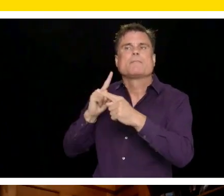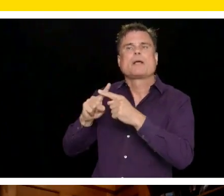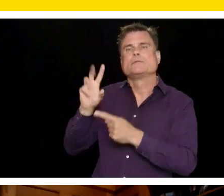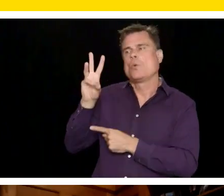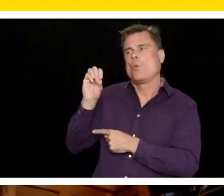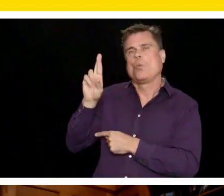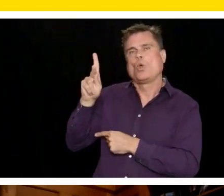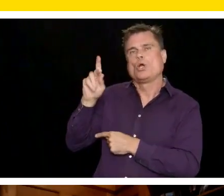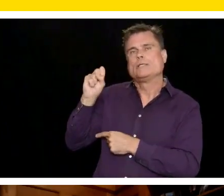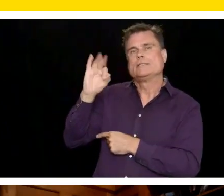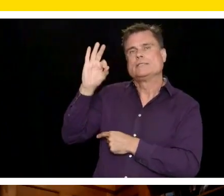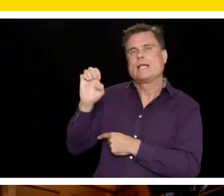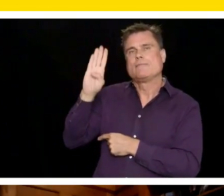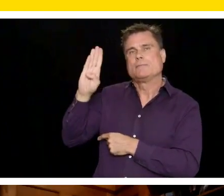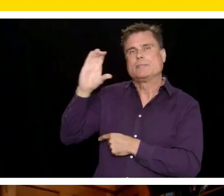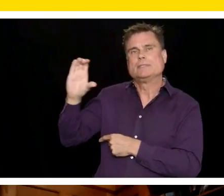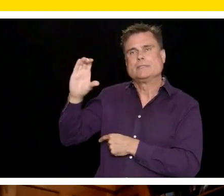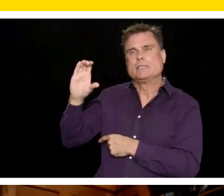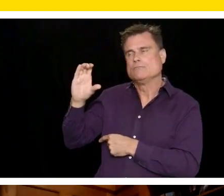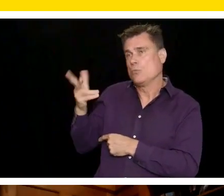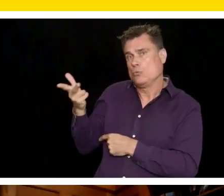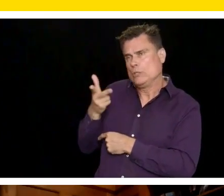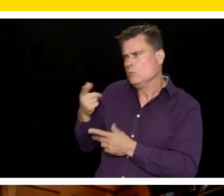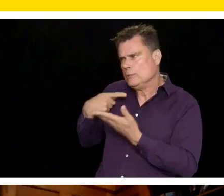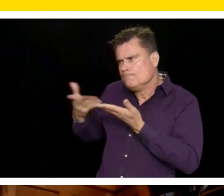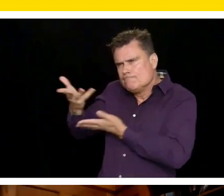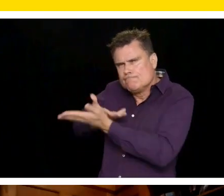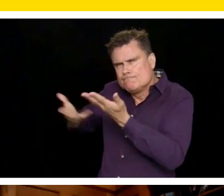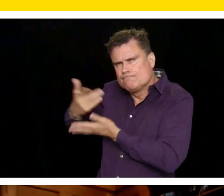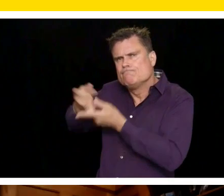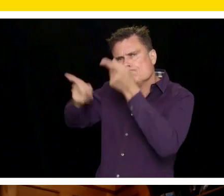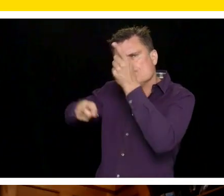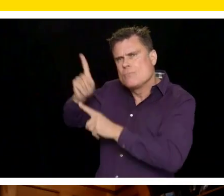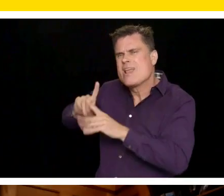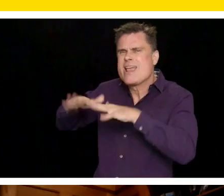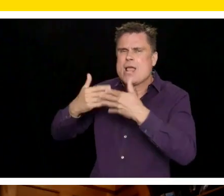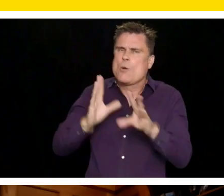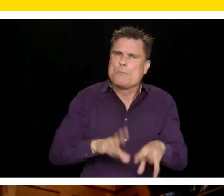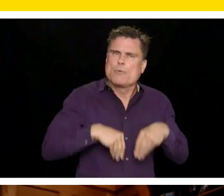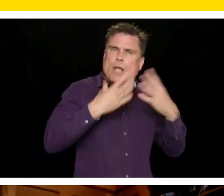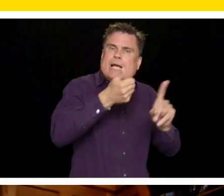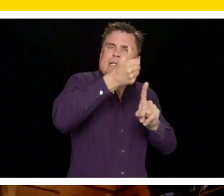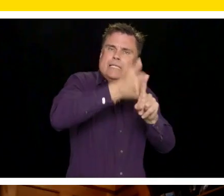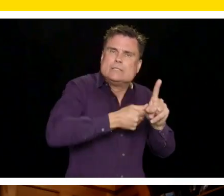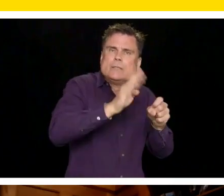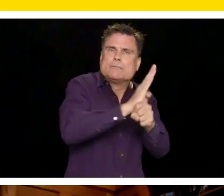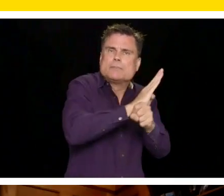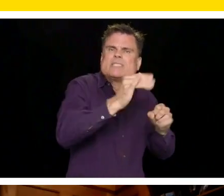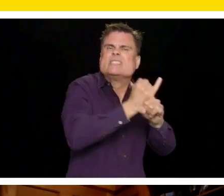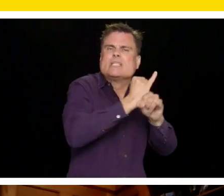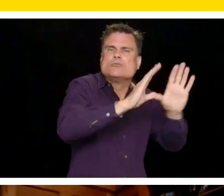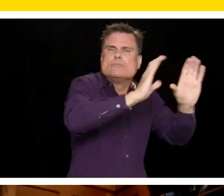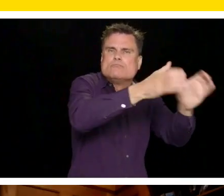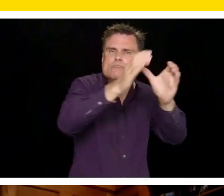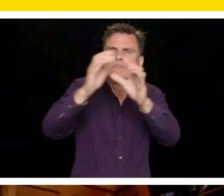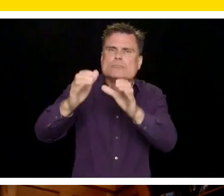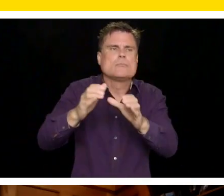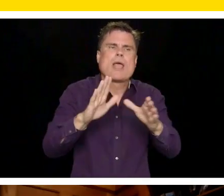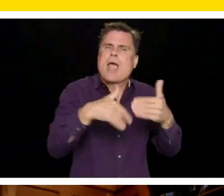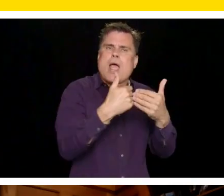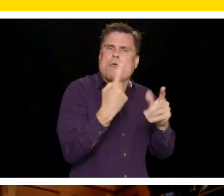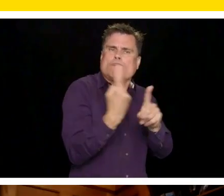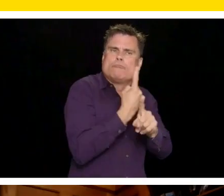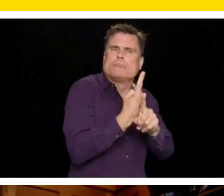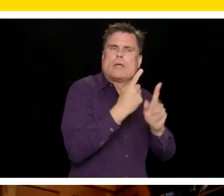ensure that they have what they need to follow guidelines and to ensure they are in compliance. WorkSafe BC launched a verification and